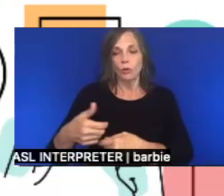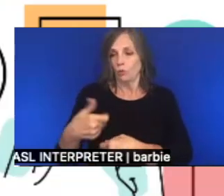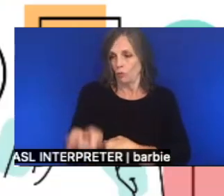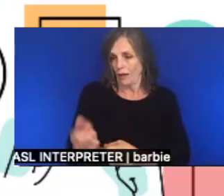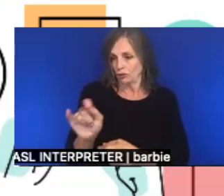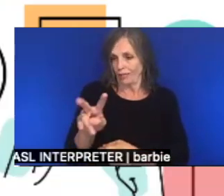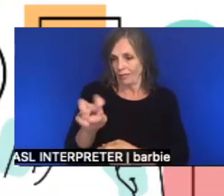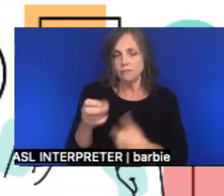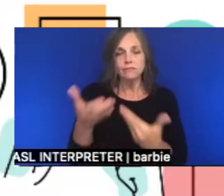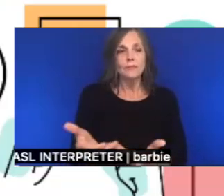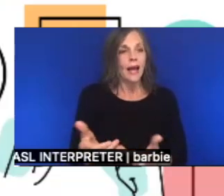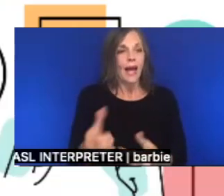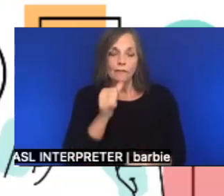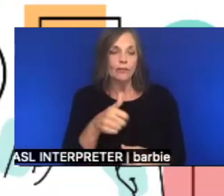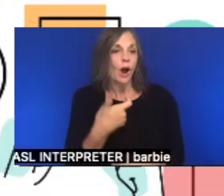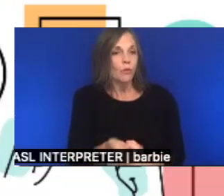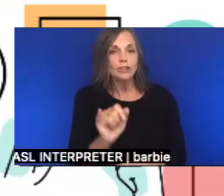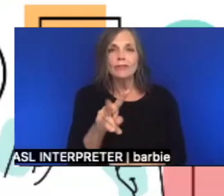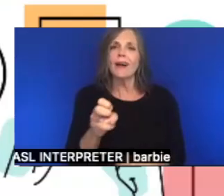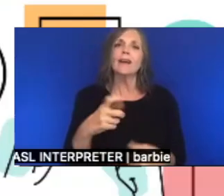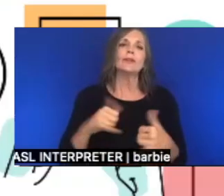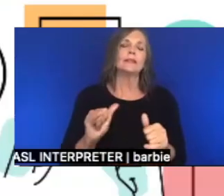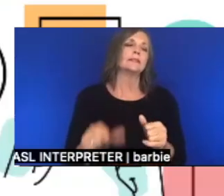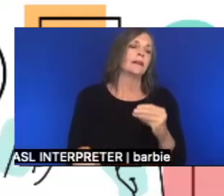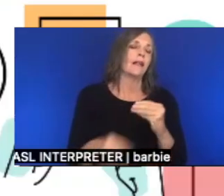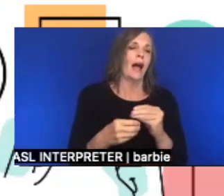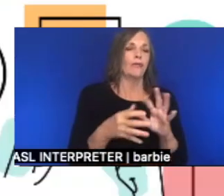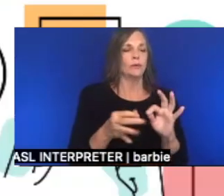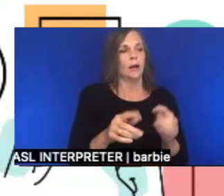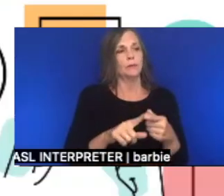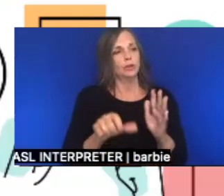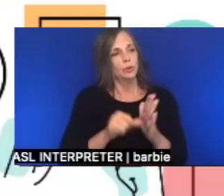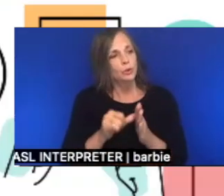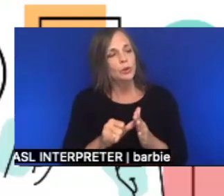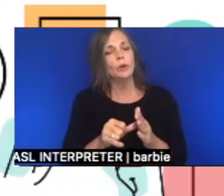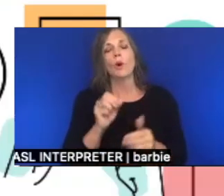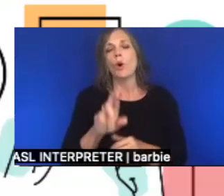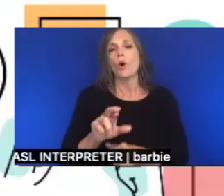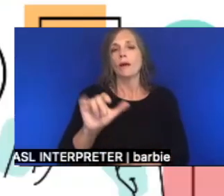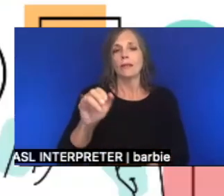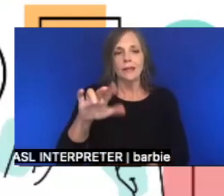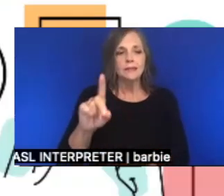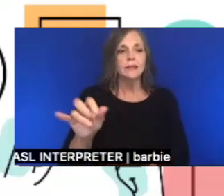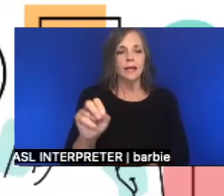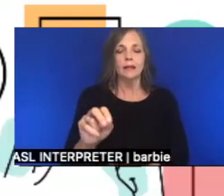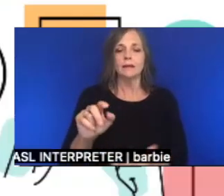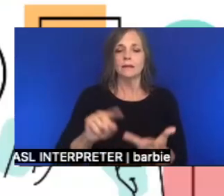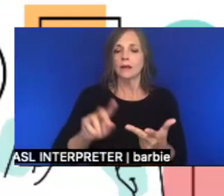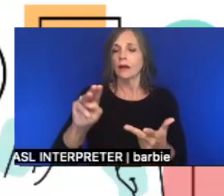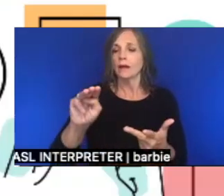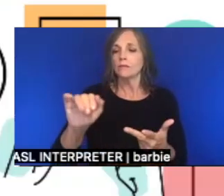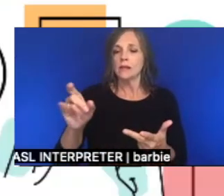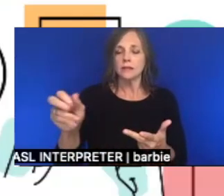your questions. You can add them to the comments in YouTube, or you can share them on LinkedIn, Mastodon, or Blue Sky. Just make sure that you